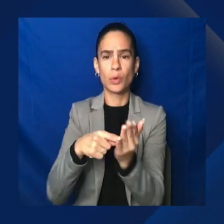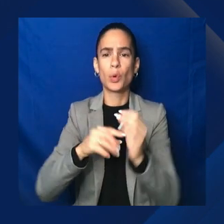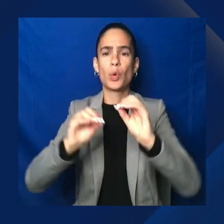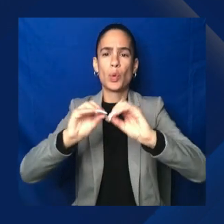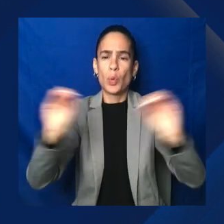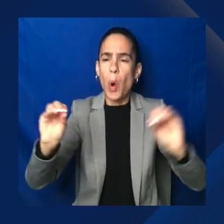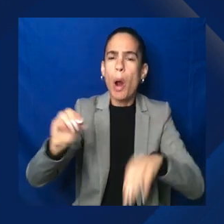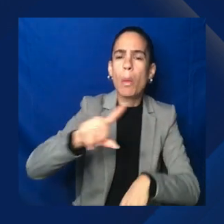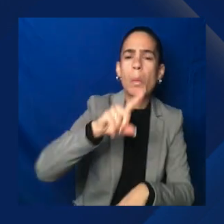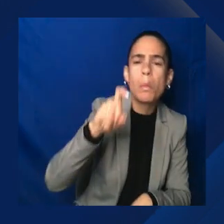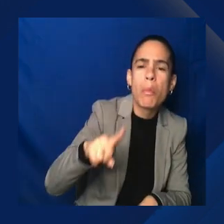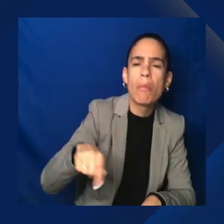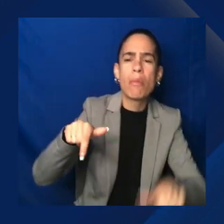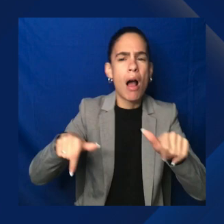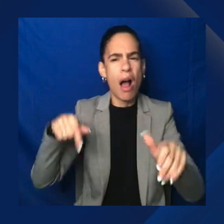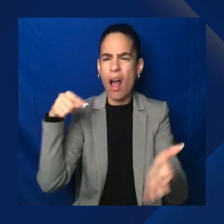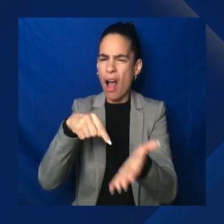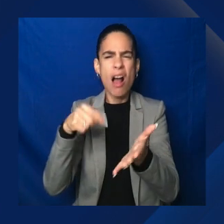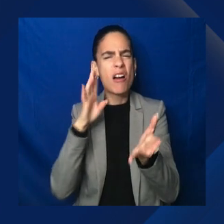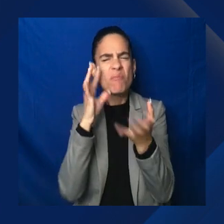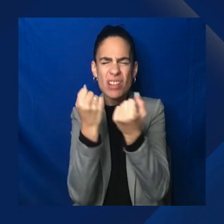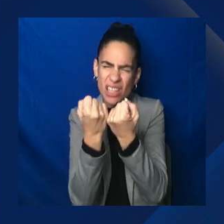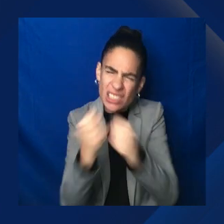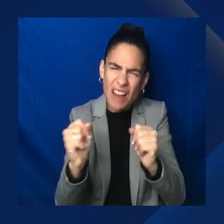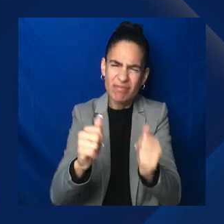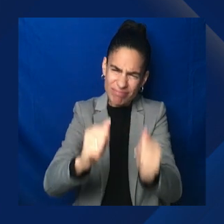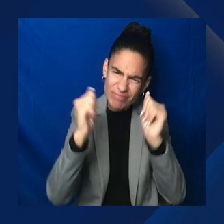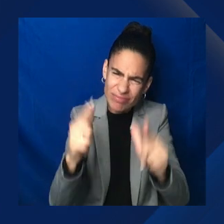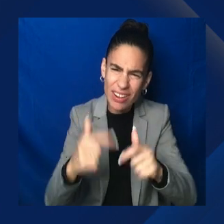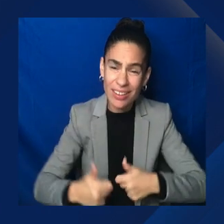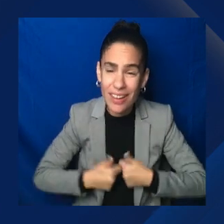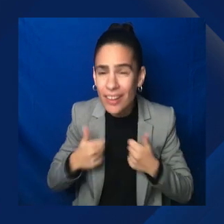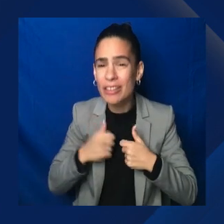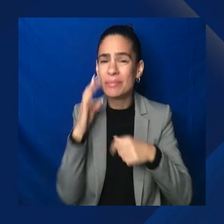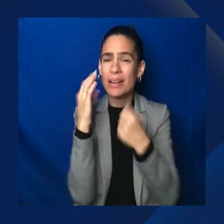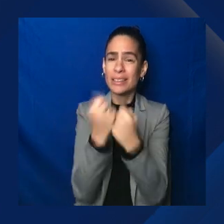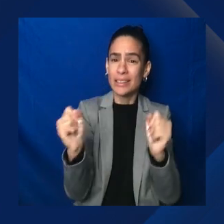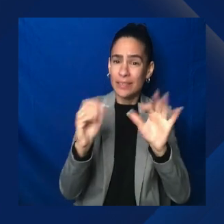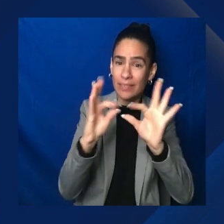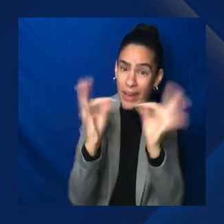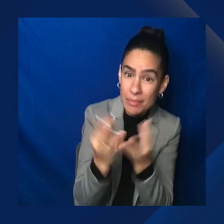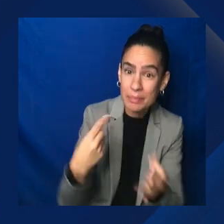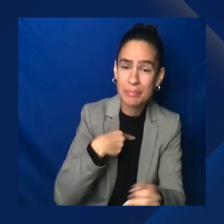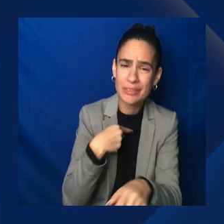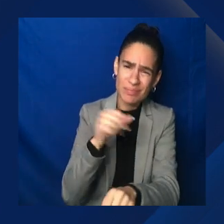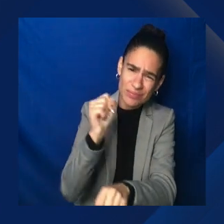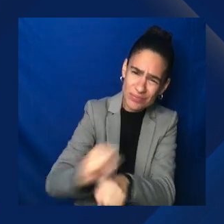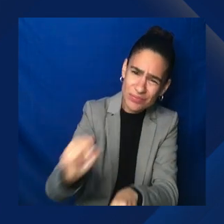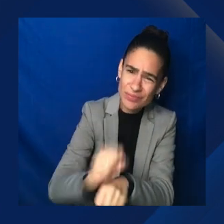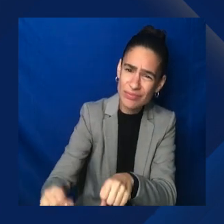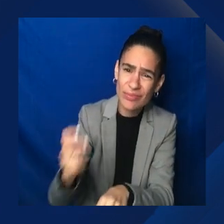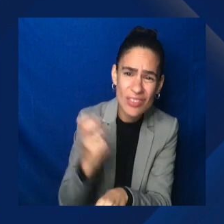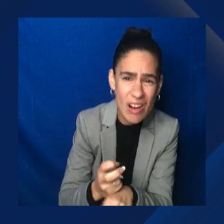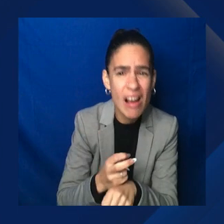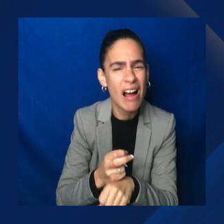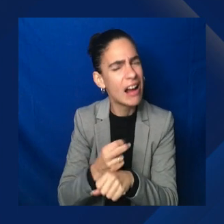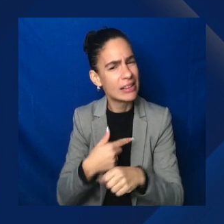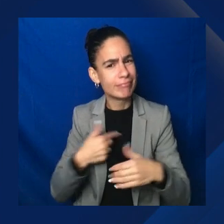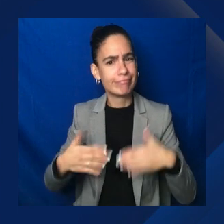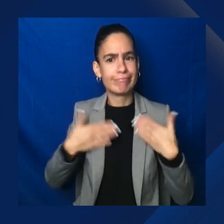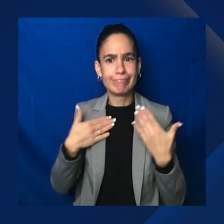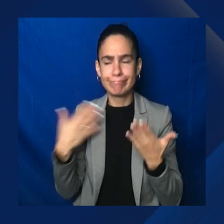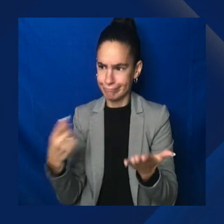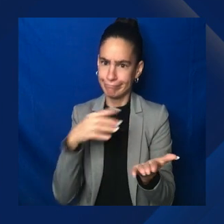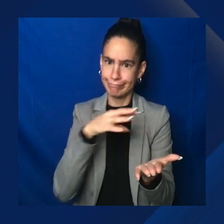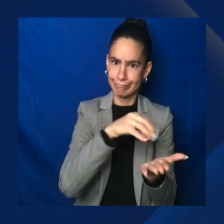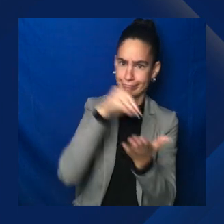we, as I said, we've worked very hard on this. I'm glad it went from what it was in the American Rescue Plan into the Build Back Better Act.